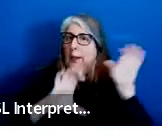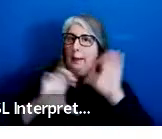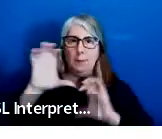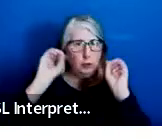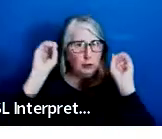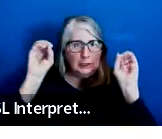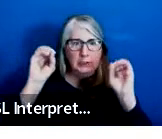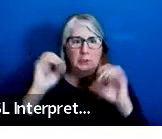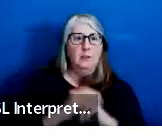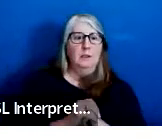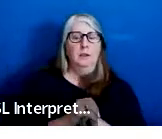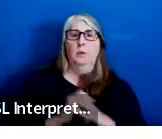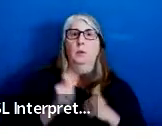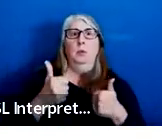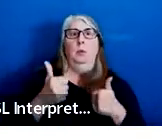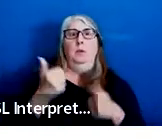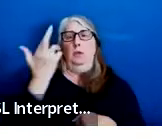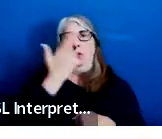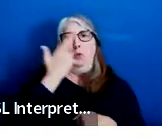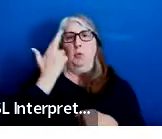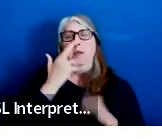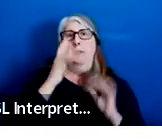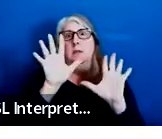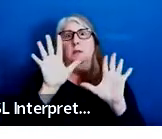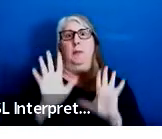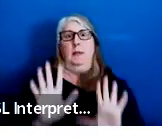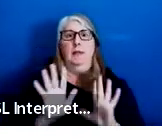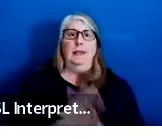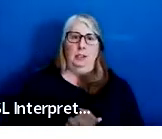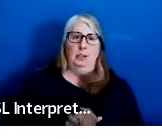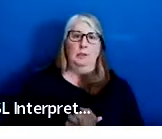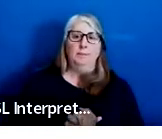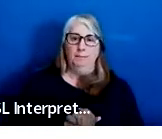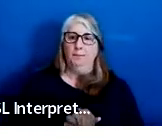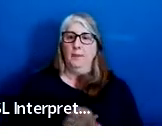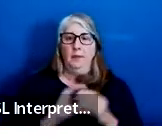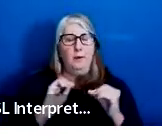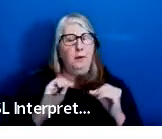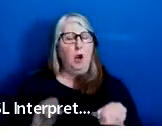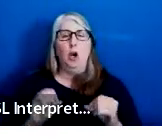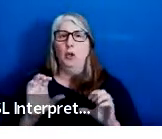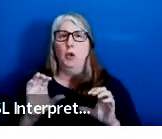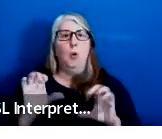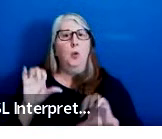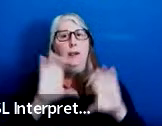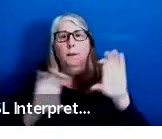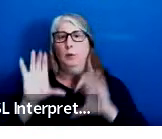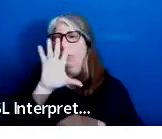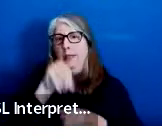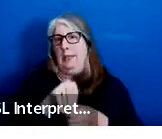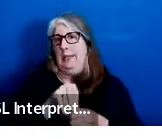is why it's so spectacular. There's no chemicals in it at all.